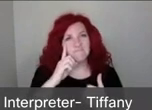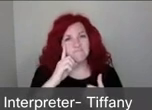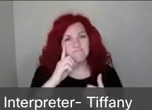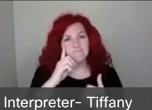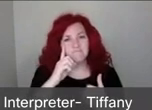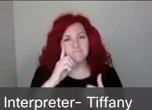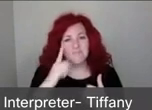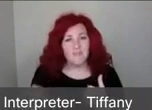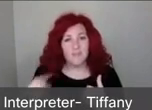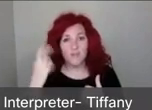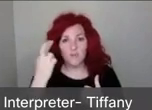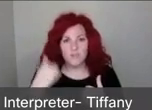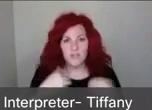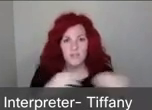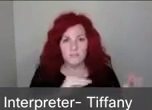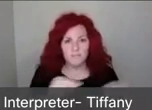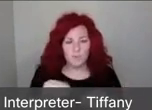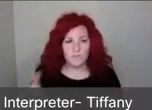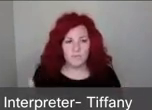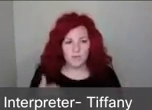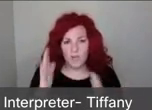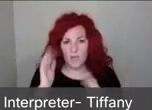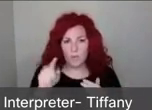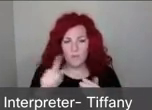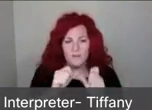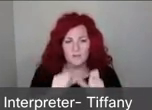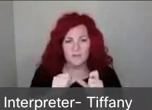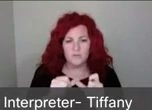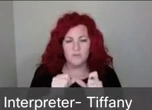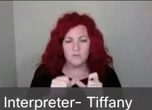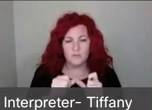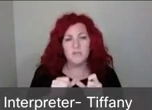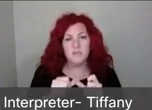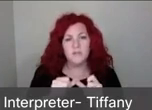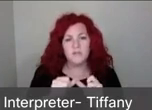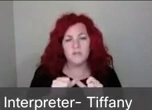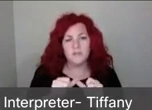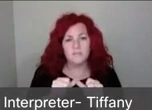they are the reason that I moved here, and I hope that they continue to be as